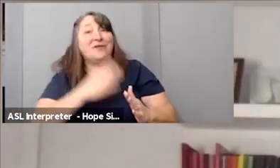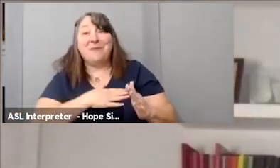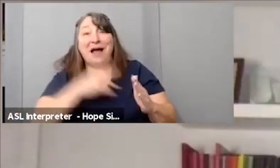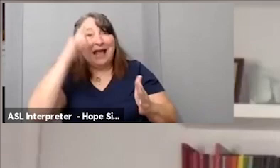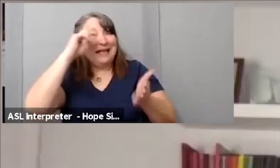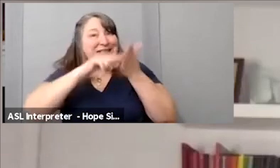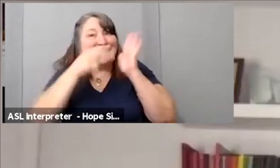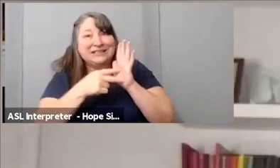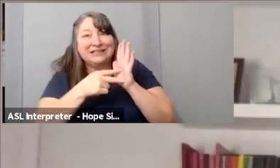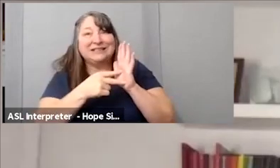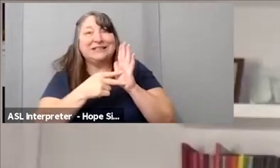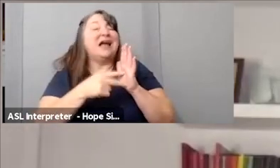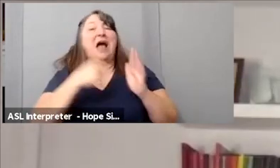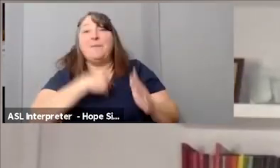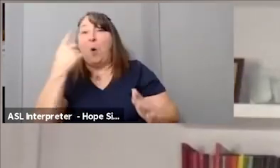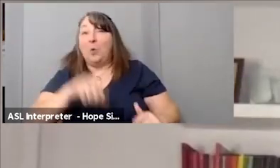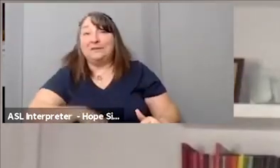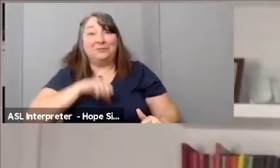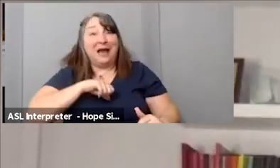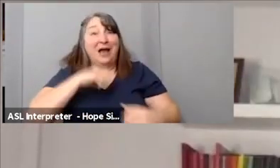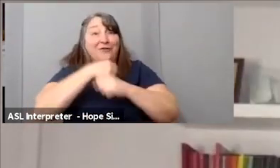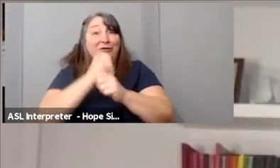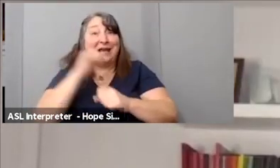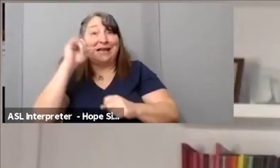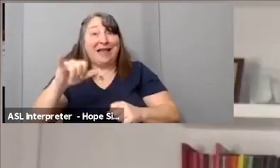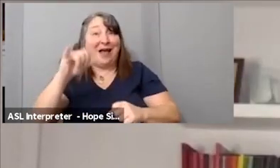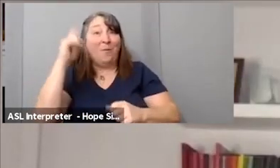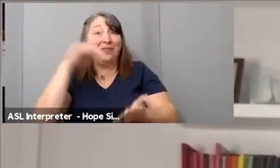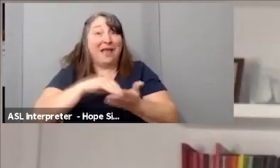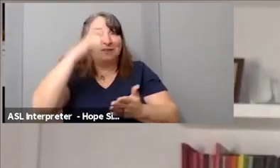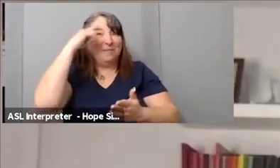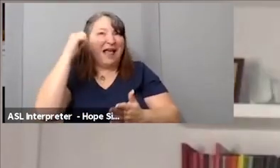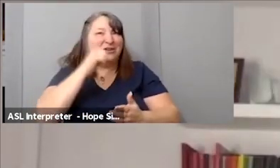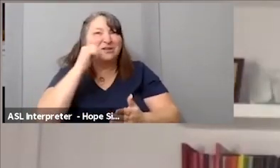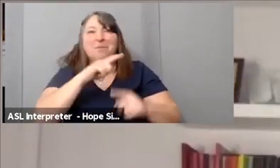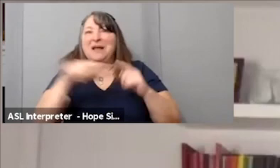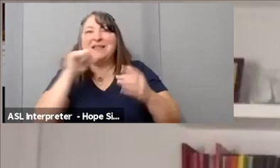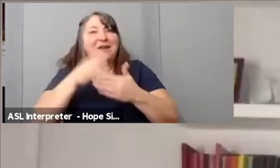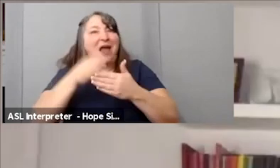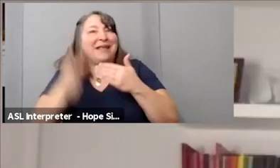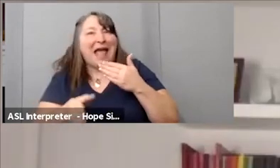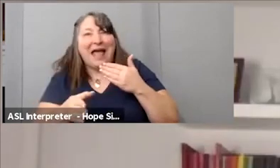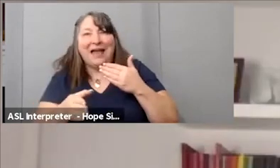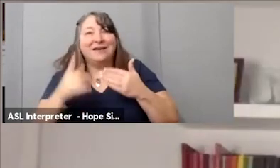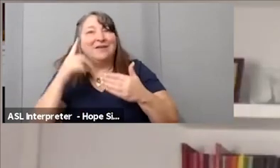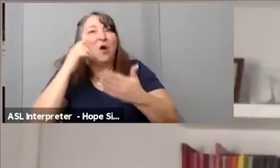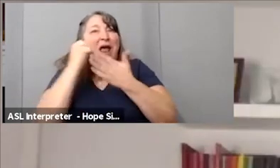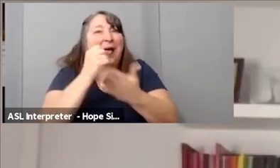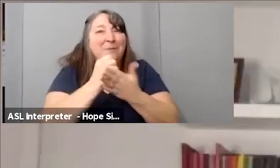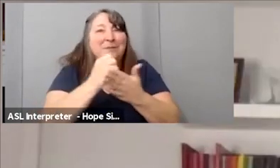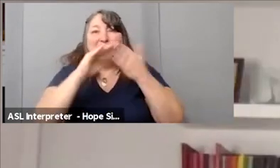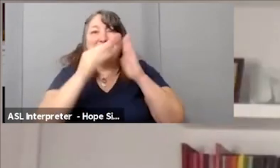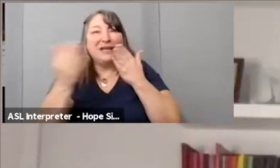will always be proud of, but it is not going to be the product of everyone helping their community or servicing others, and that it's not the goal of helping your community